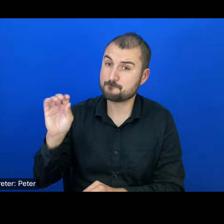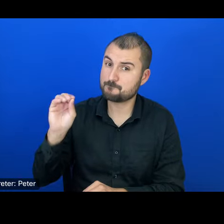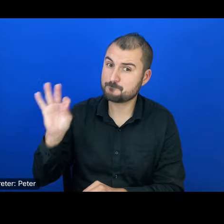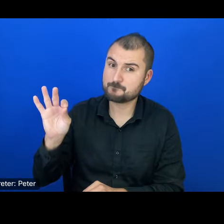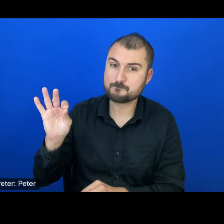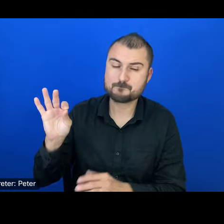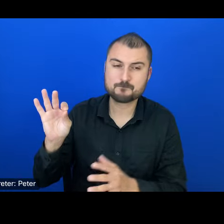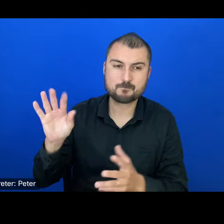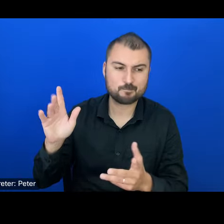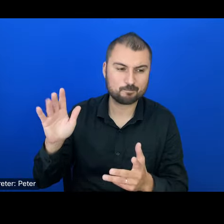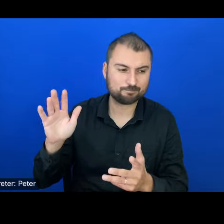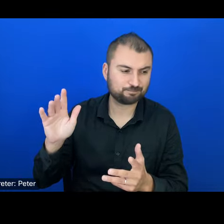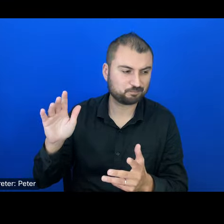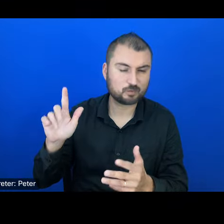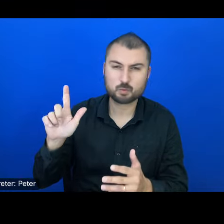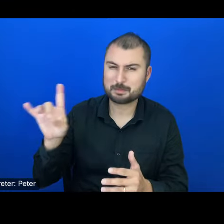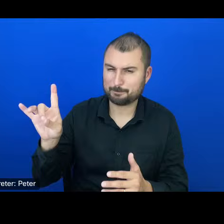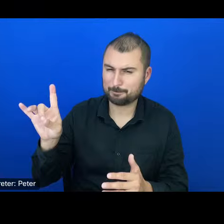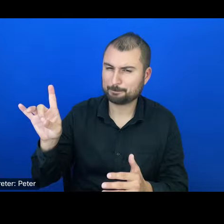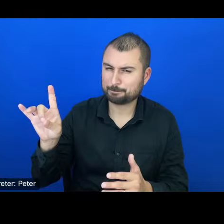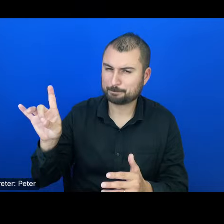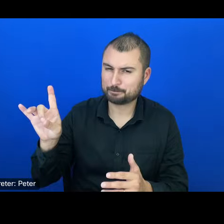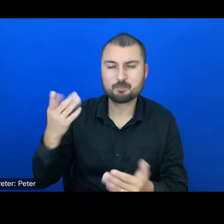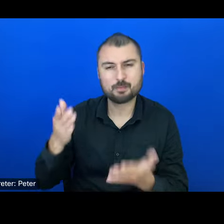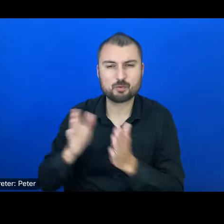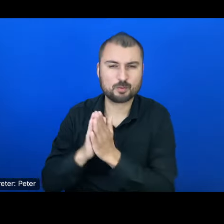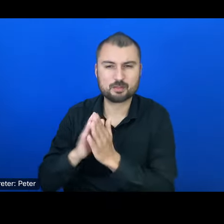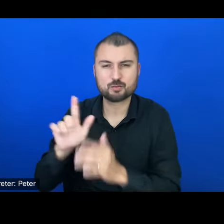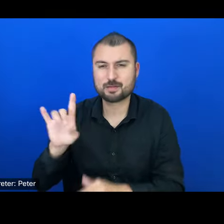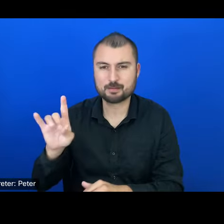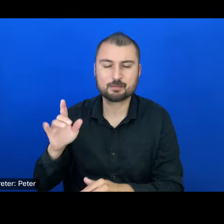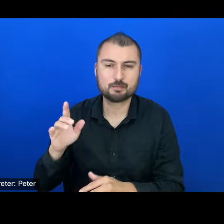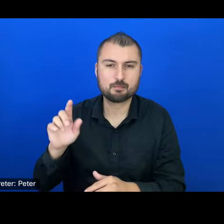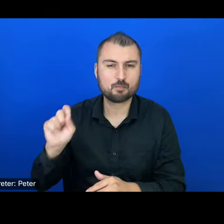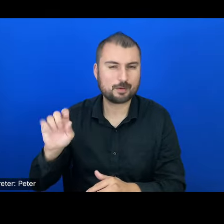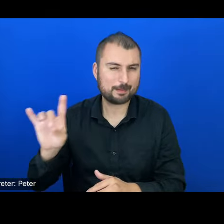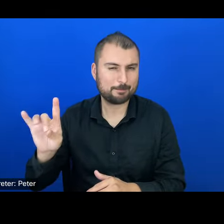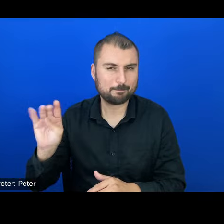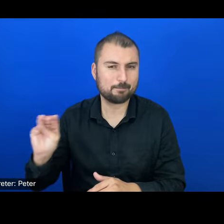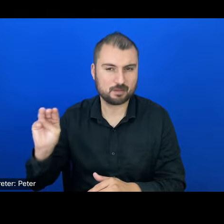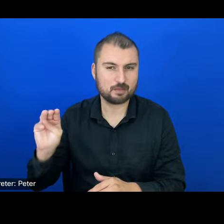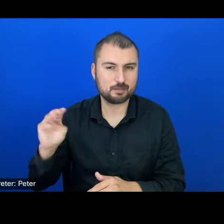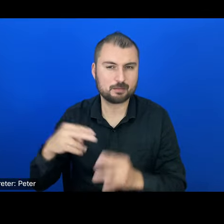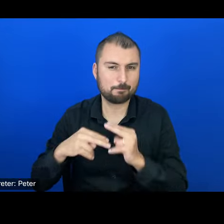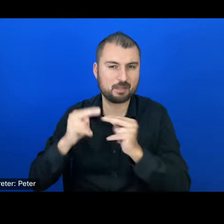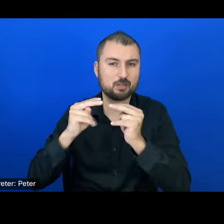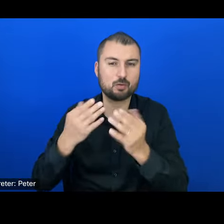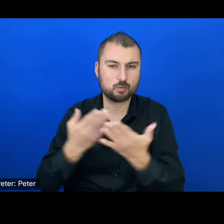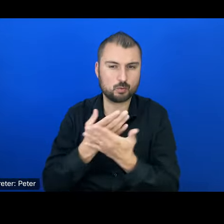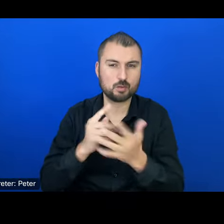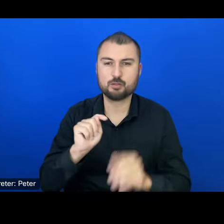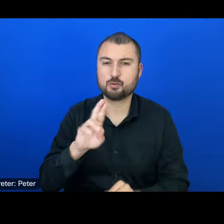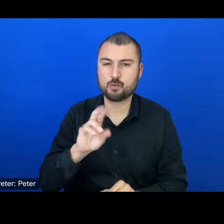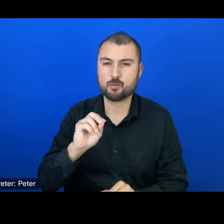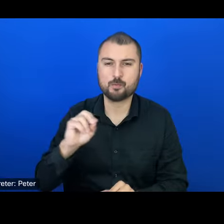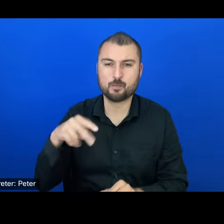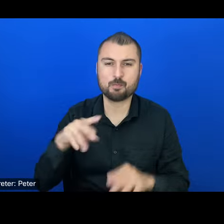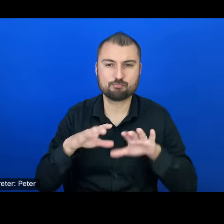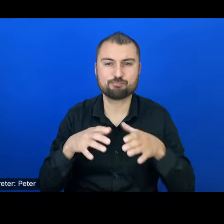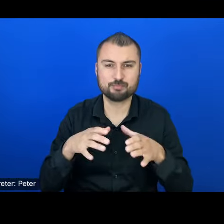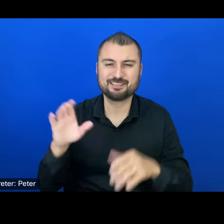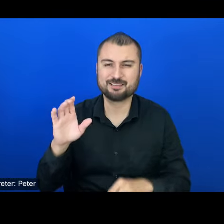28, probably, in the end it will probably be, we will make a request of 28.8 million to build a new Troop C headquarters with a KBI regional